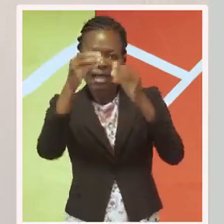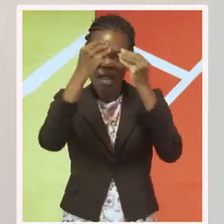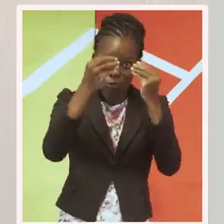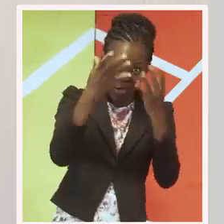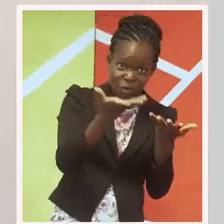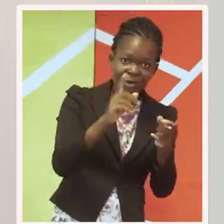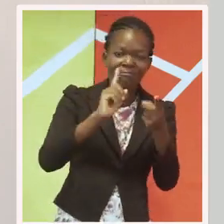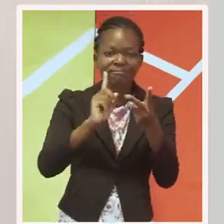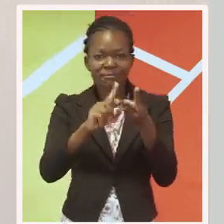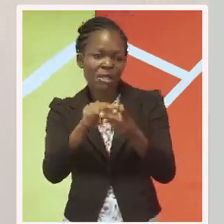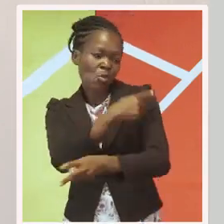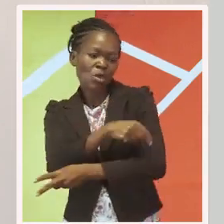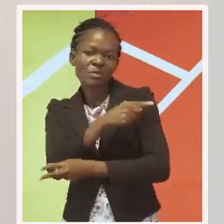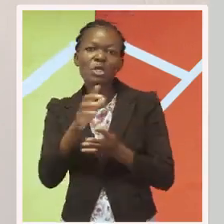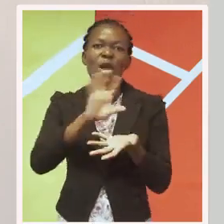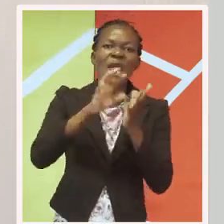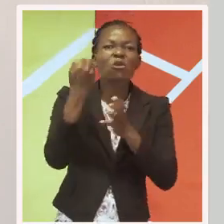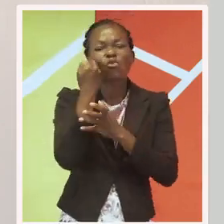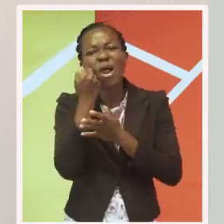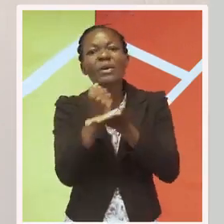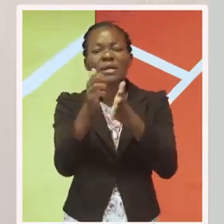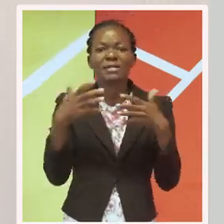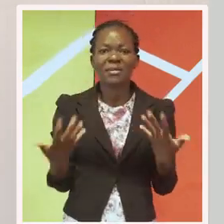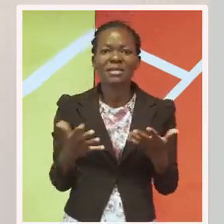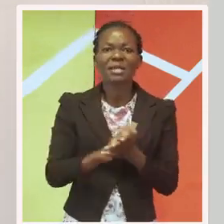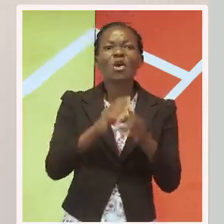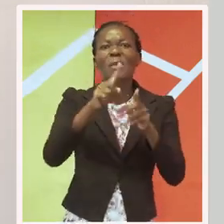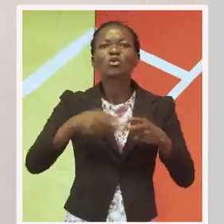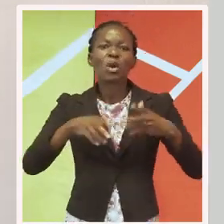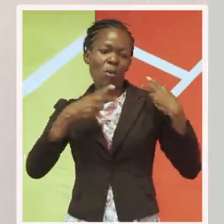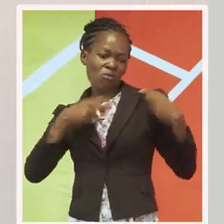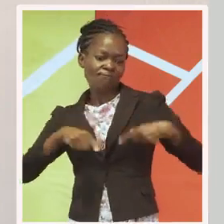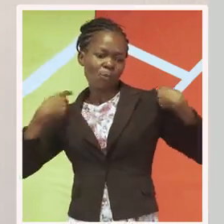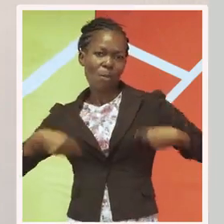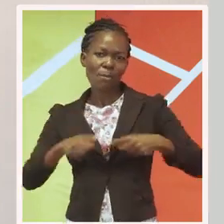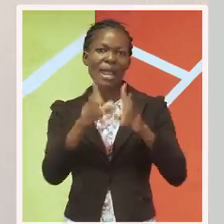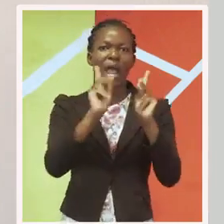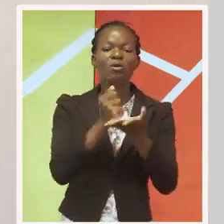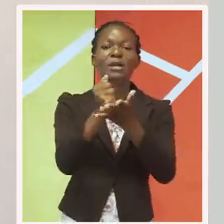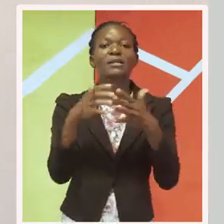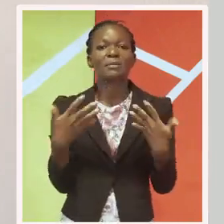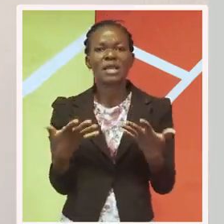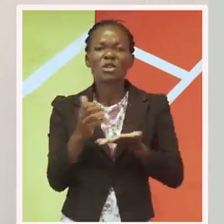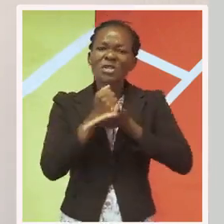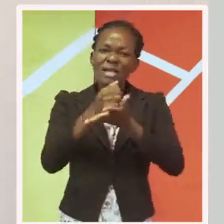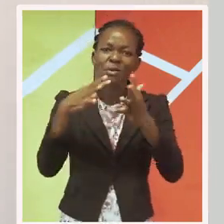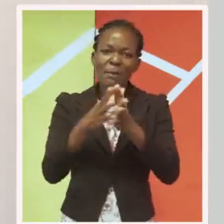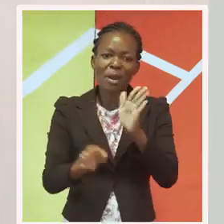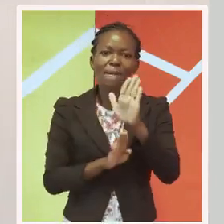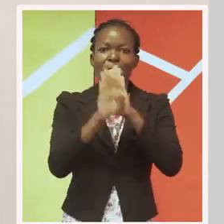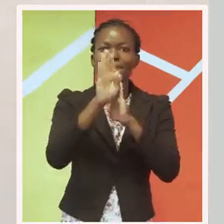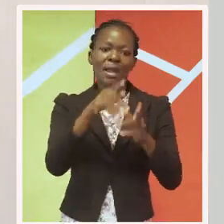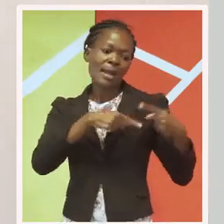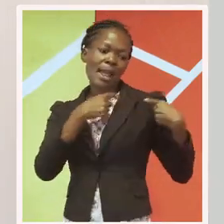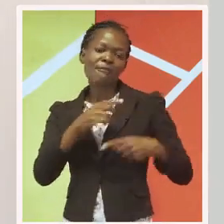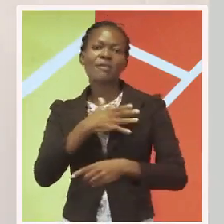hospitals, education, and the way care is provided, all of which have a significant and specific impact on the lives